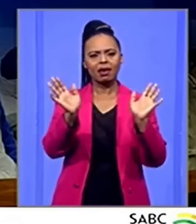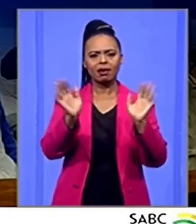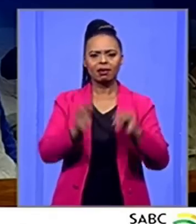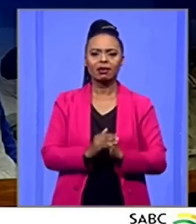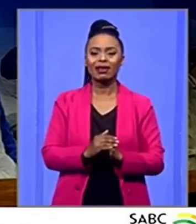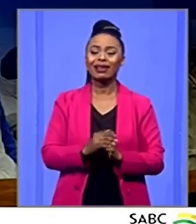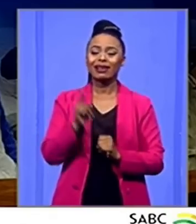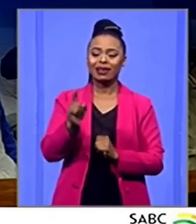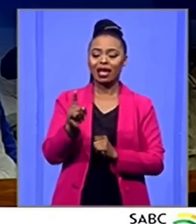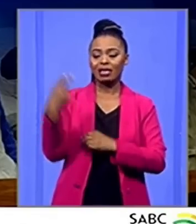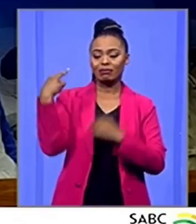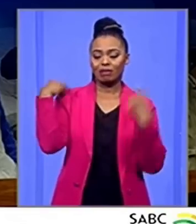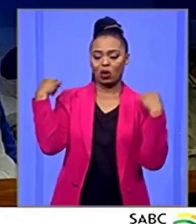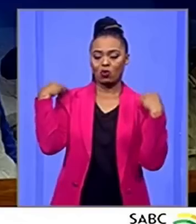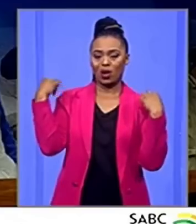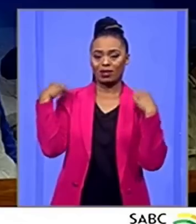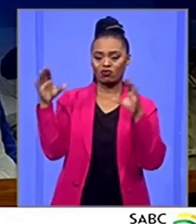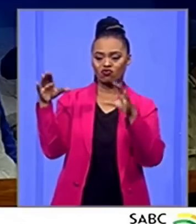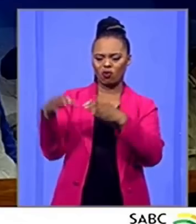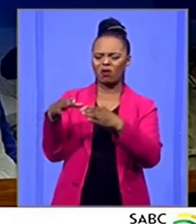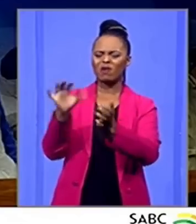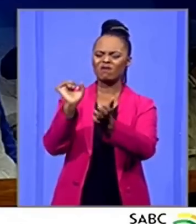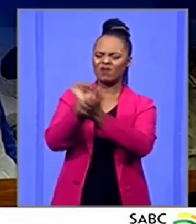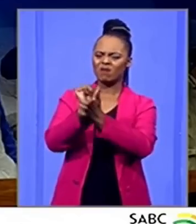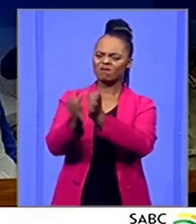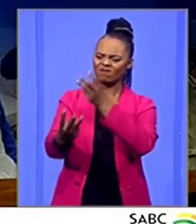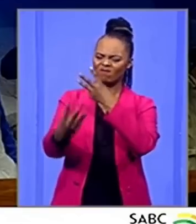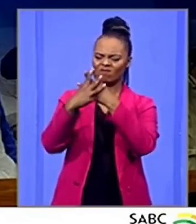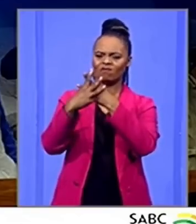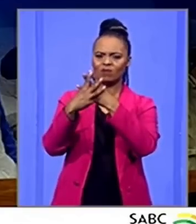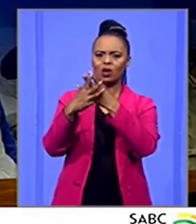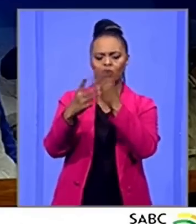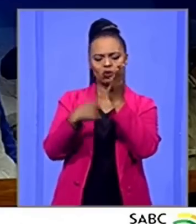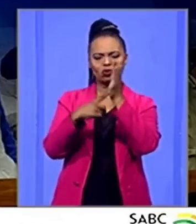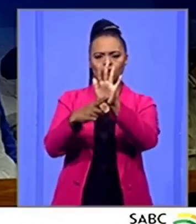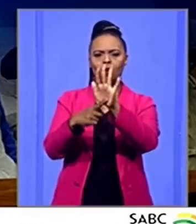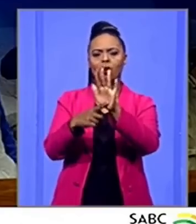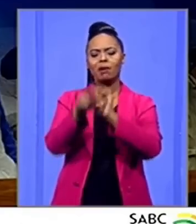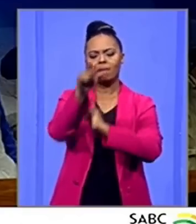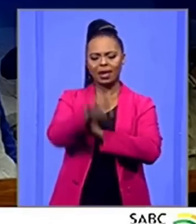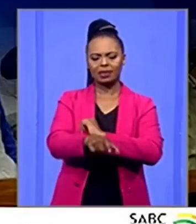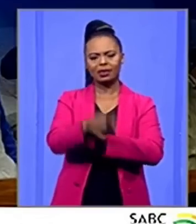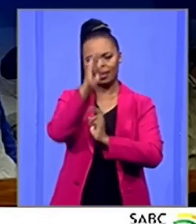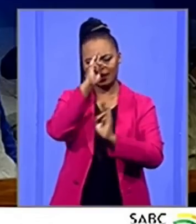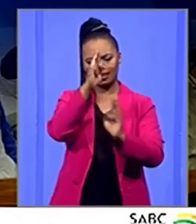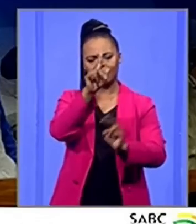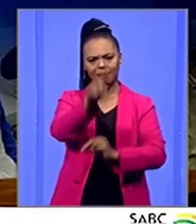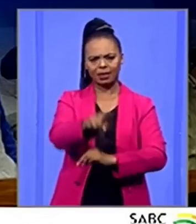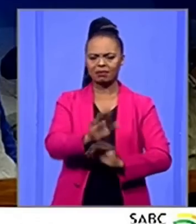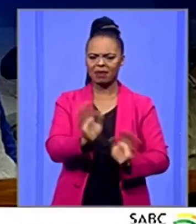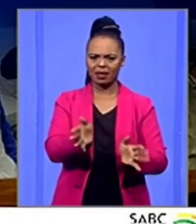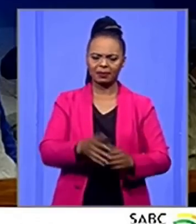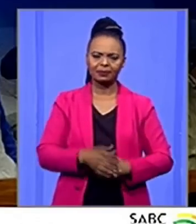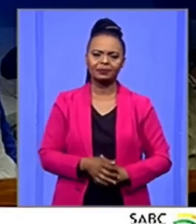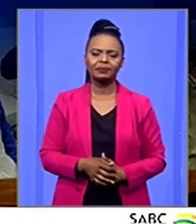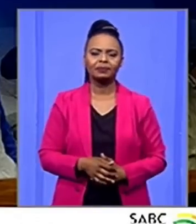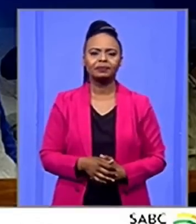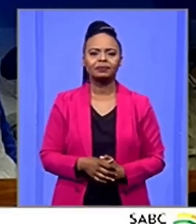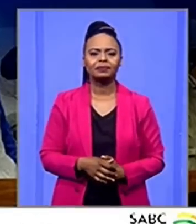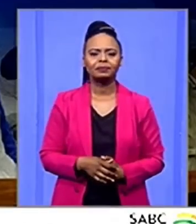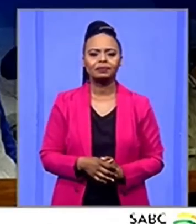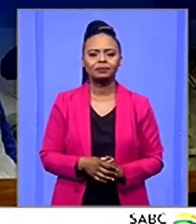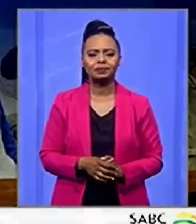ba tshireletso ba tshwarwe le bona ba letse gore motho o a hlomphiwa.